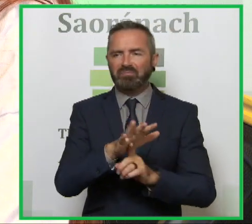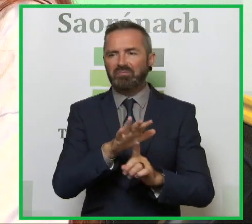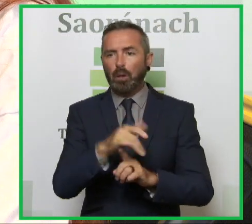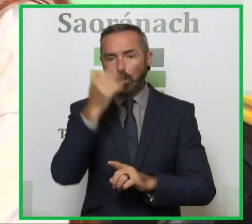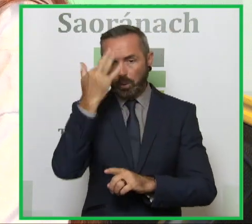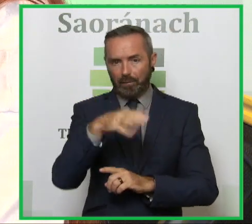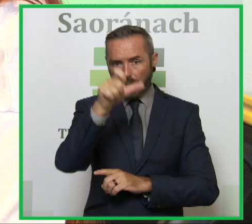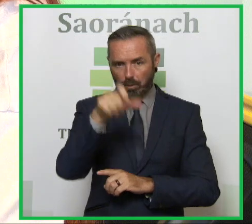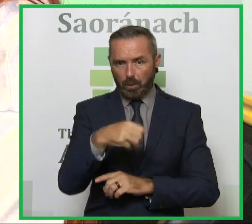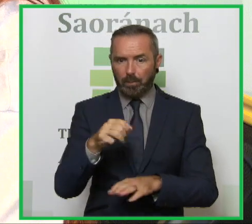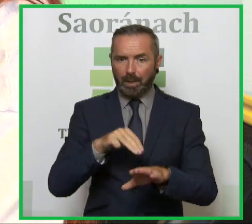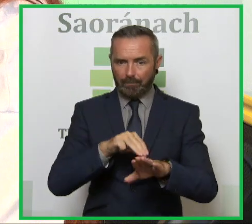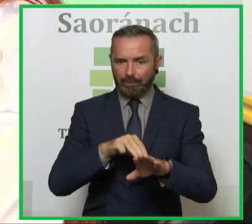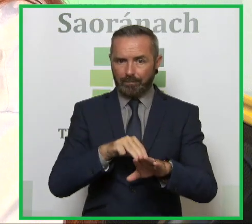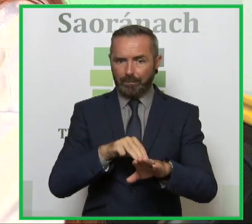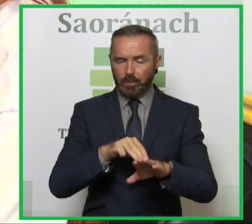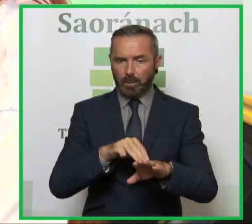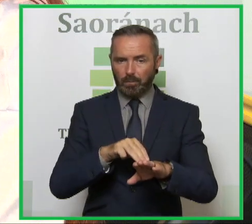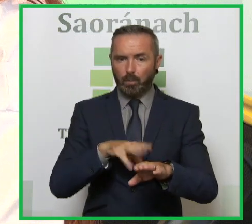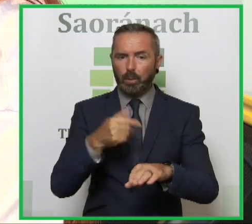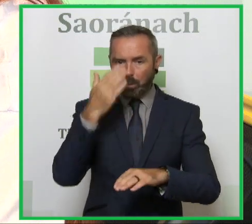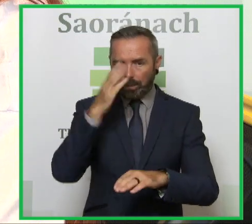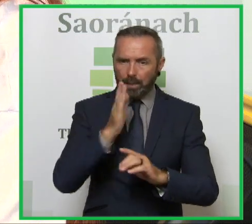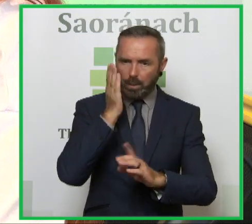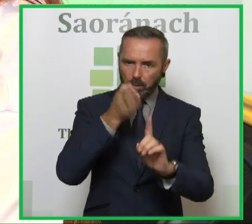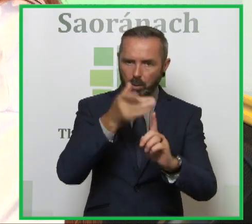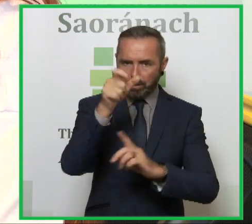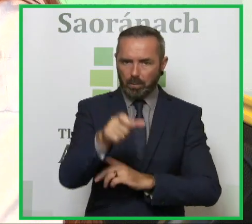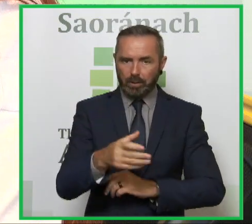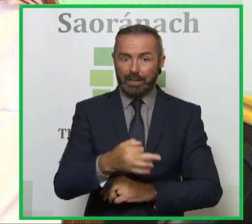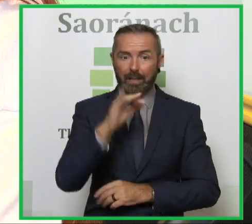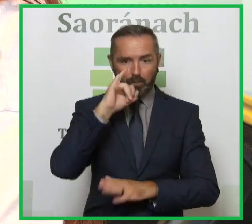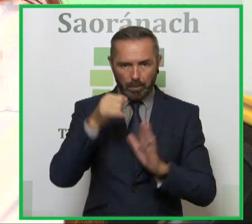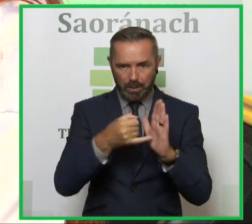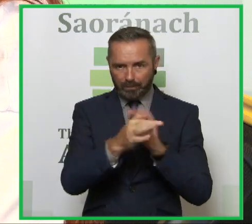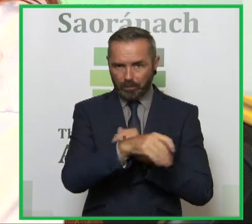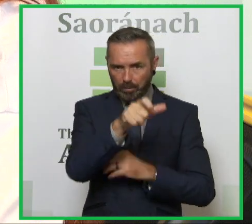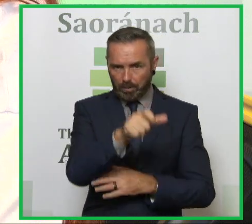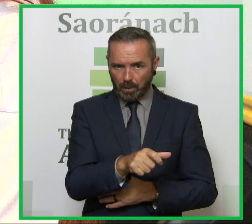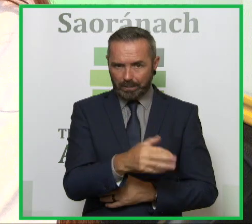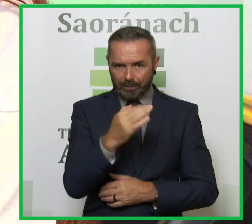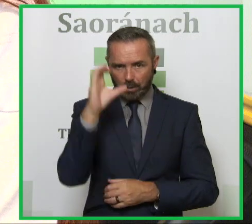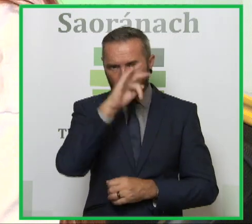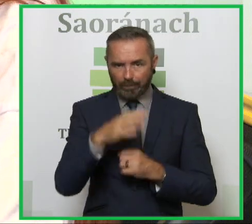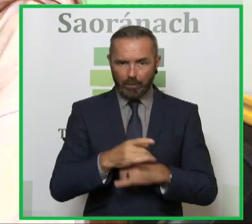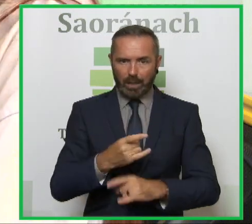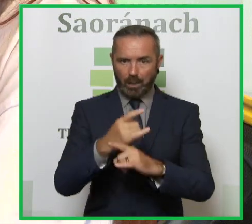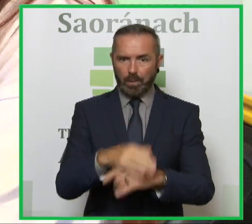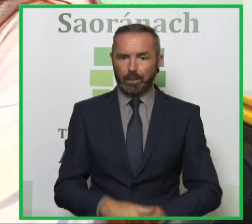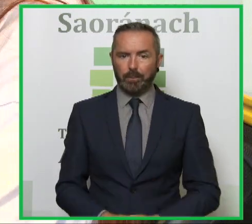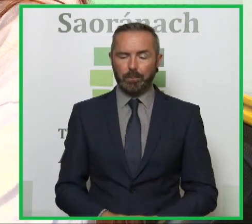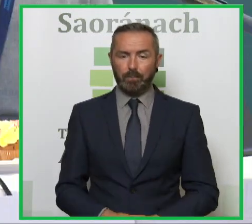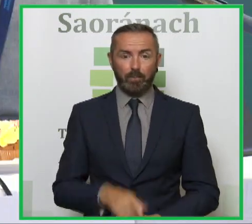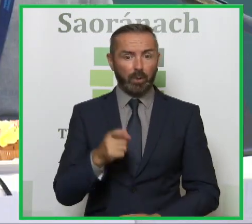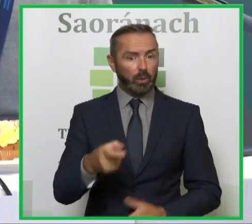is facing it, we can go to someone about it if we have permission from the person if they're seeking help. Would